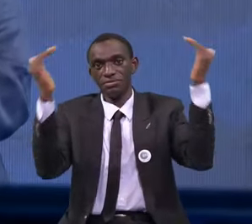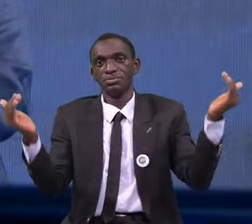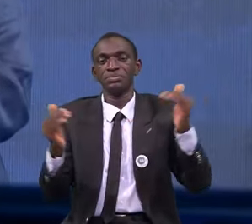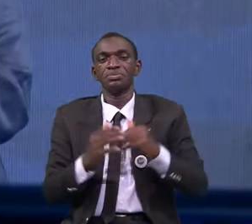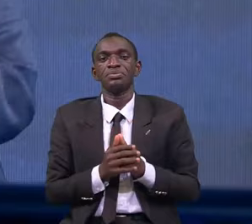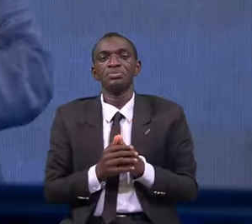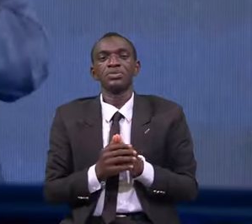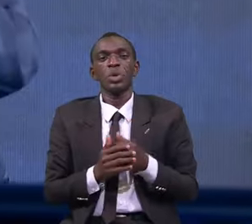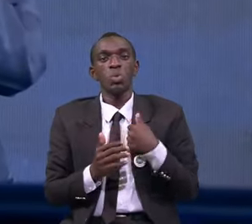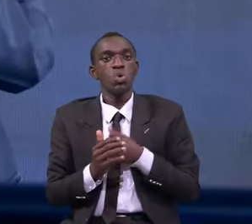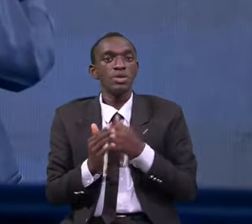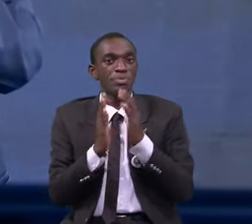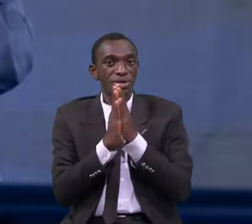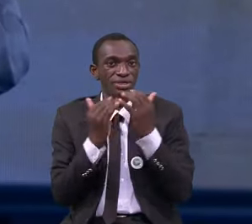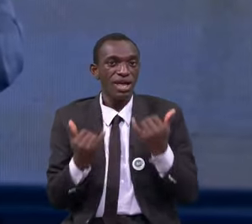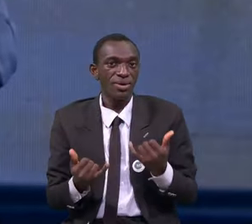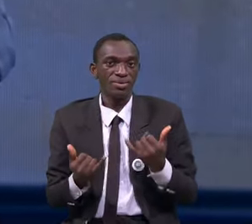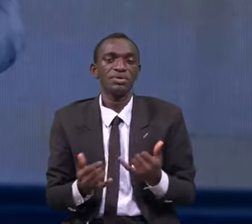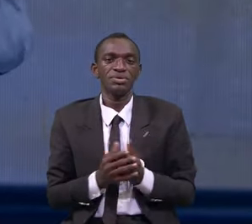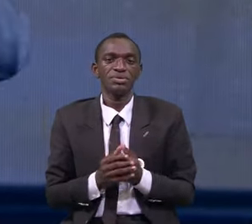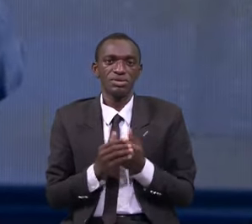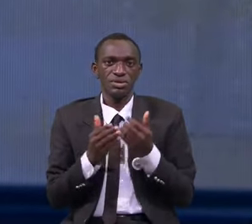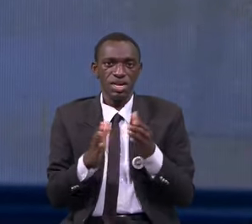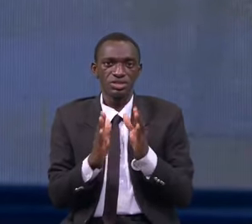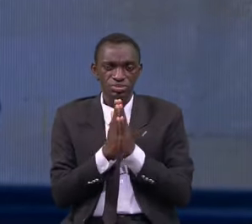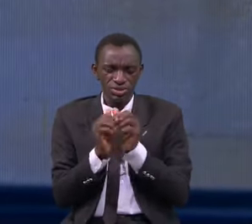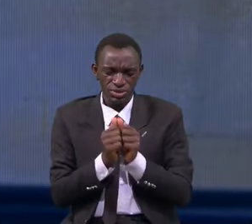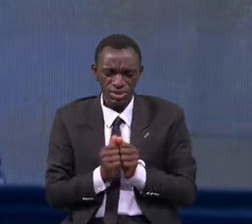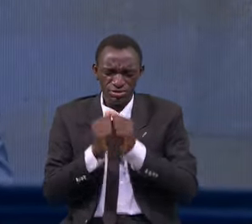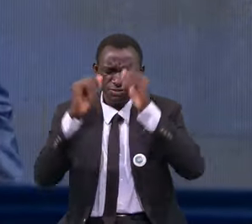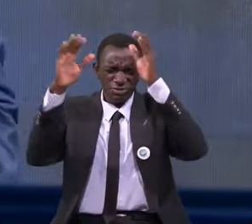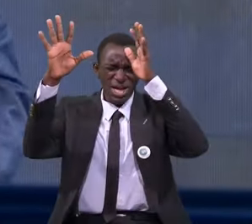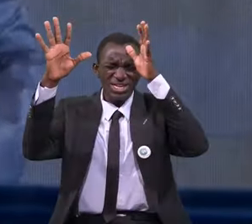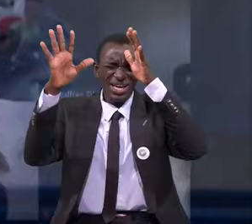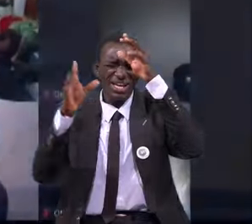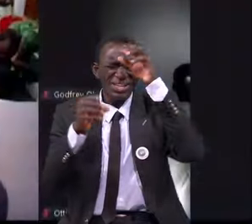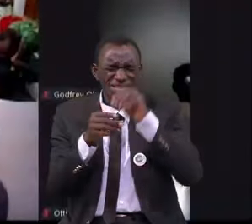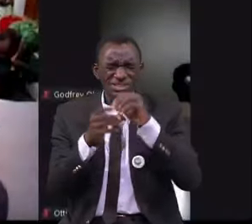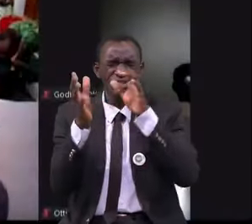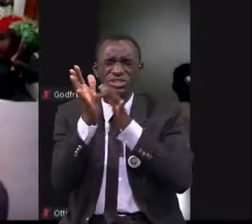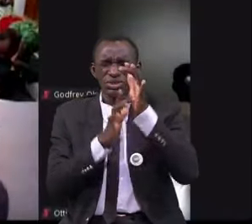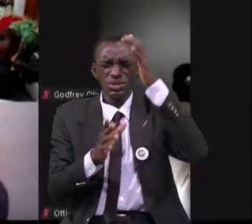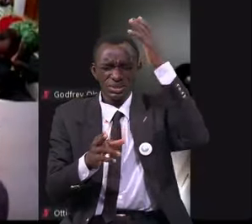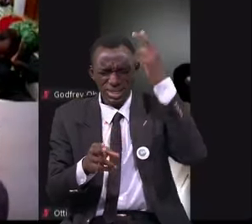We're praying now. Father, in Jesus' name,